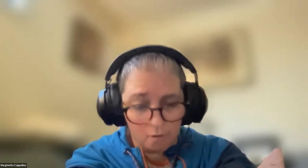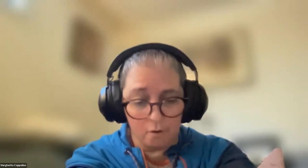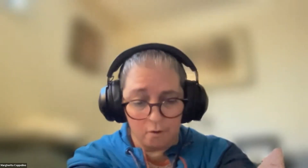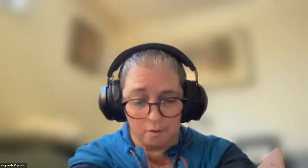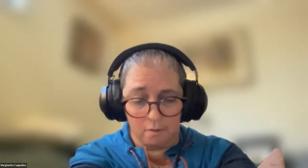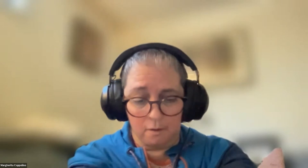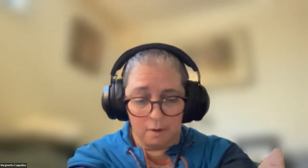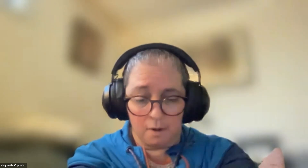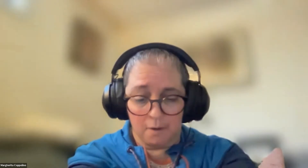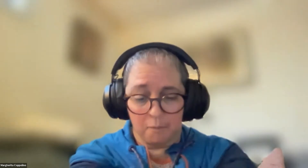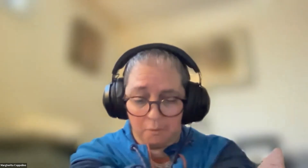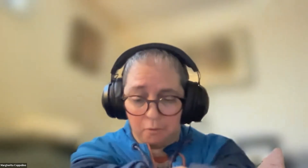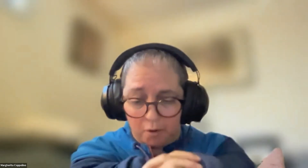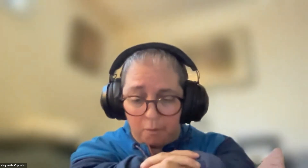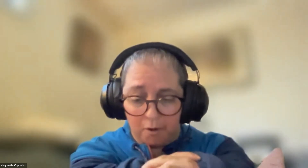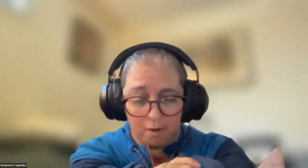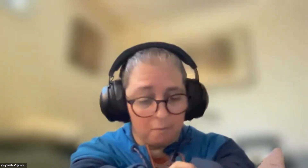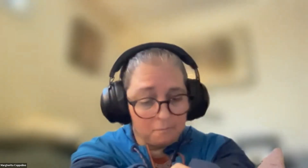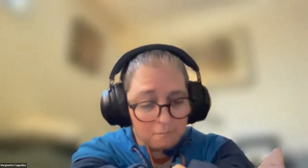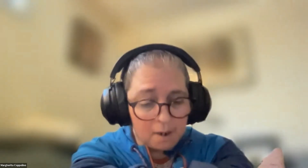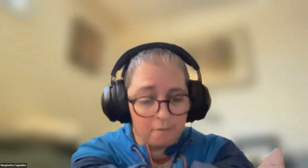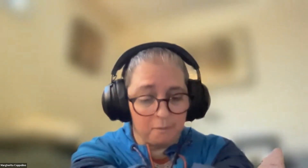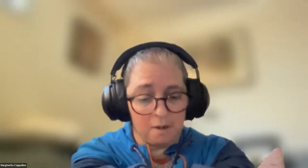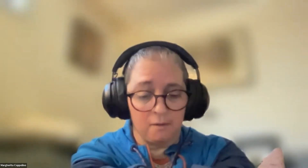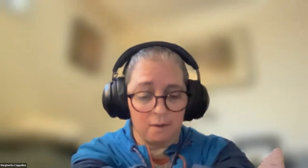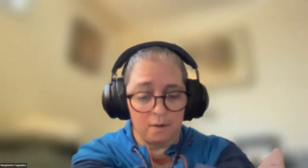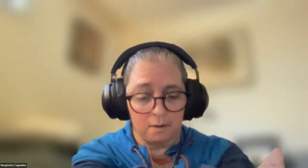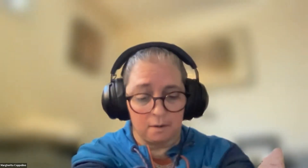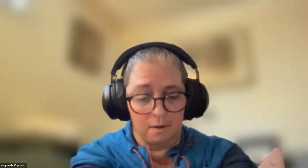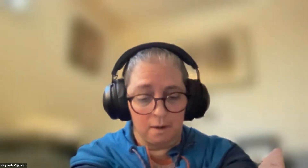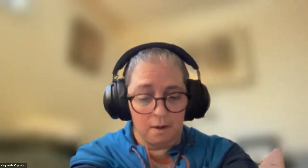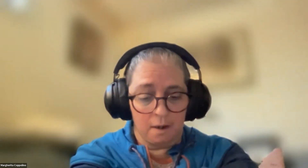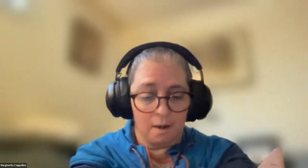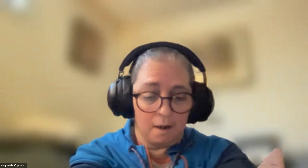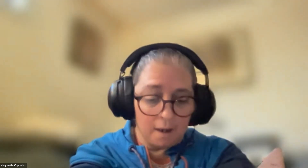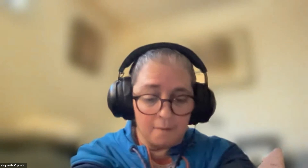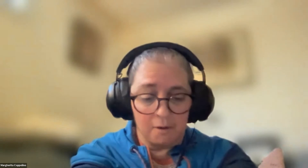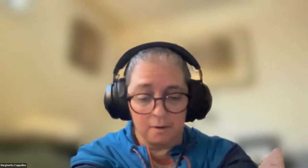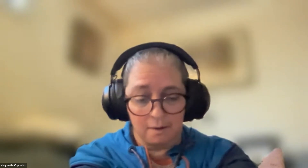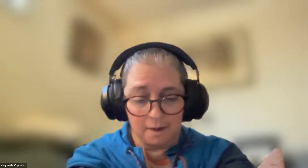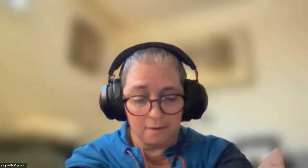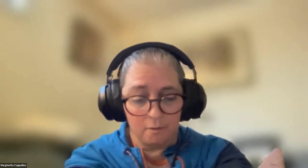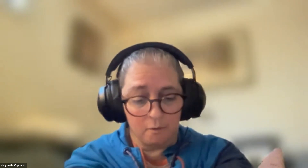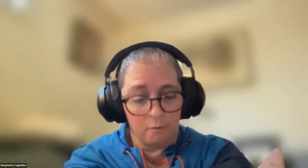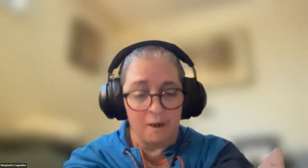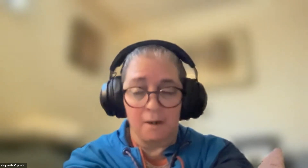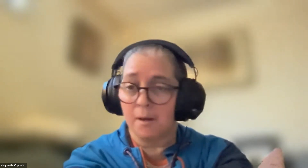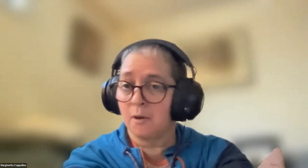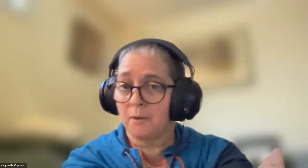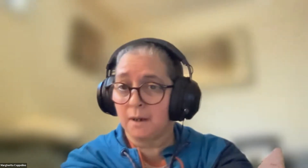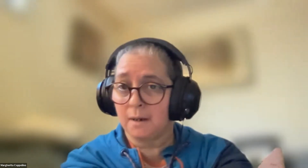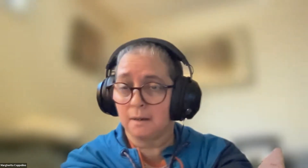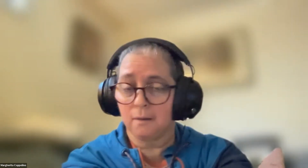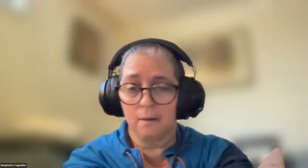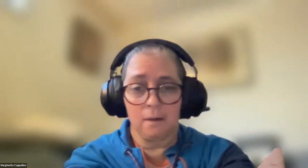so urgent that people with disabilities must be considered in a climate disaster or